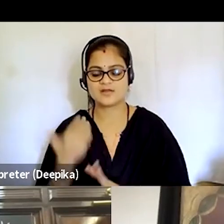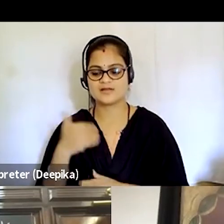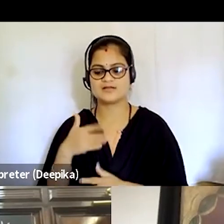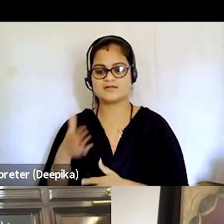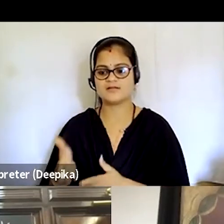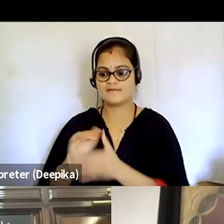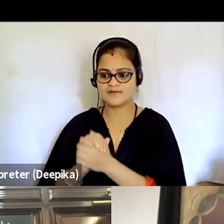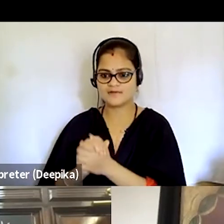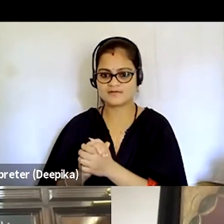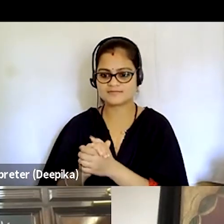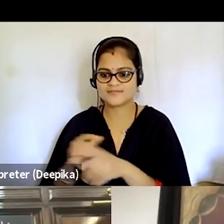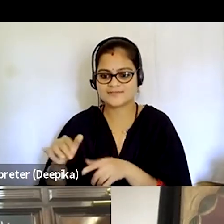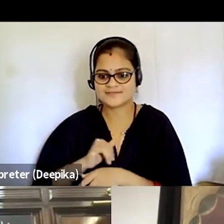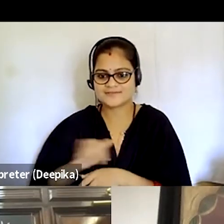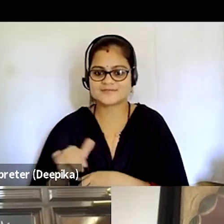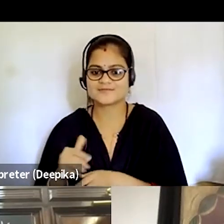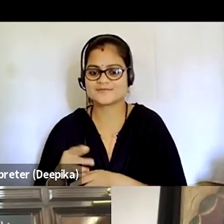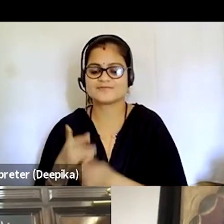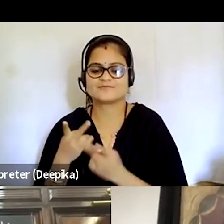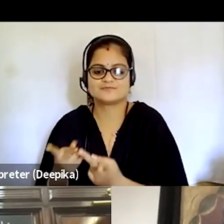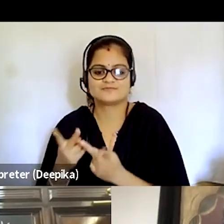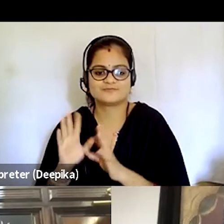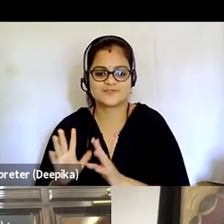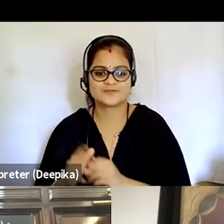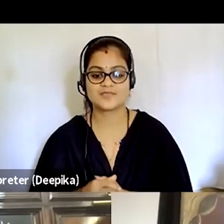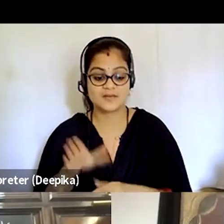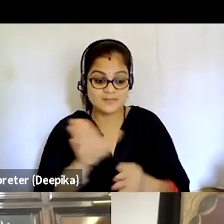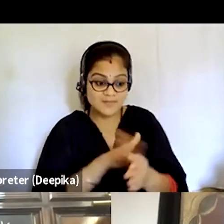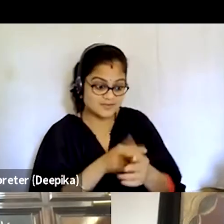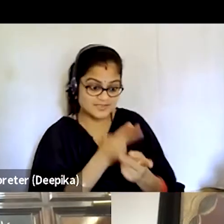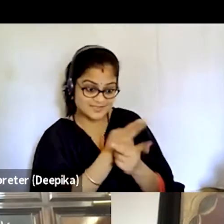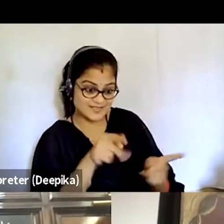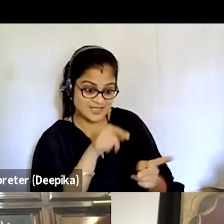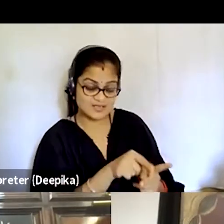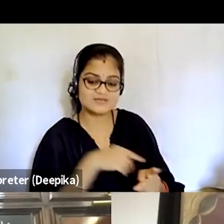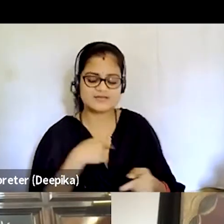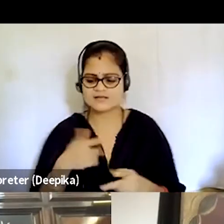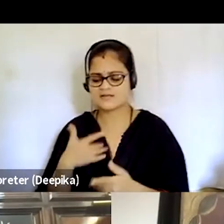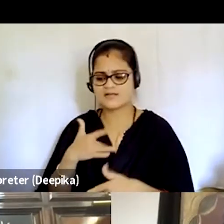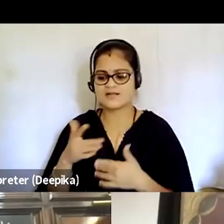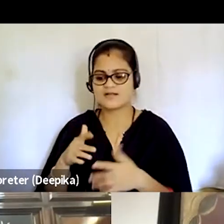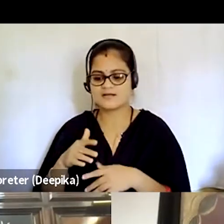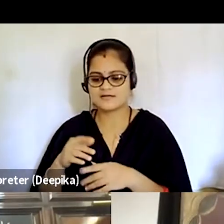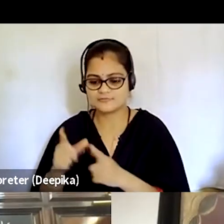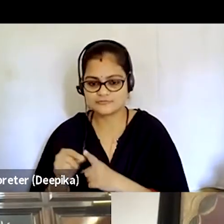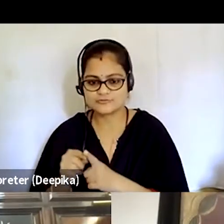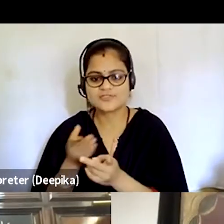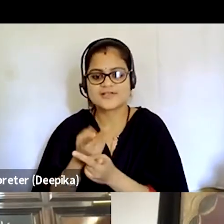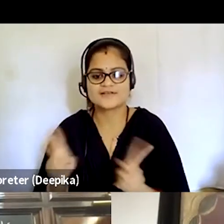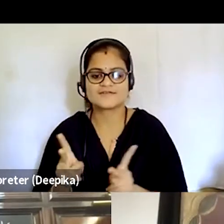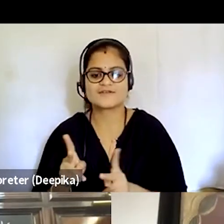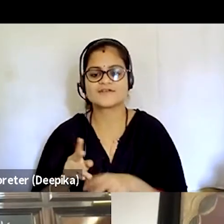anything else. So that's how I think which kind of separated us from the rest of the music